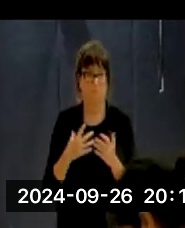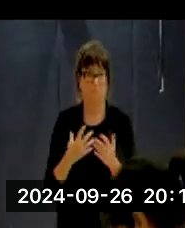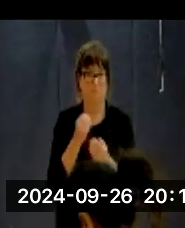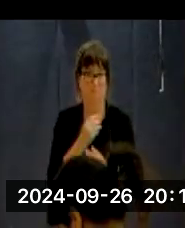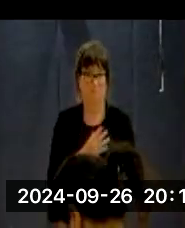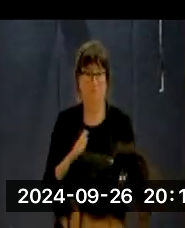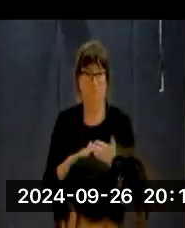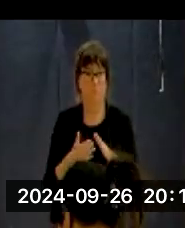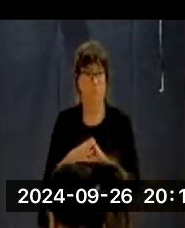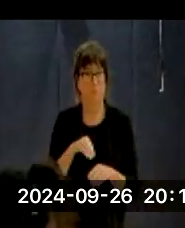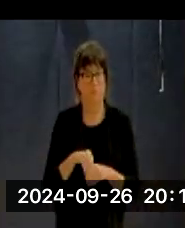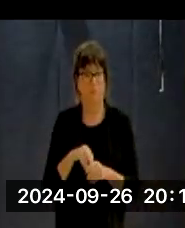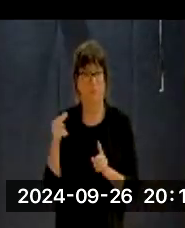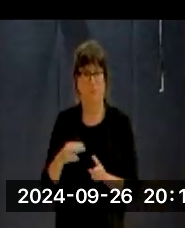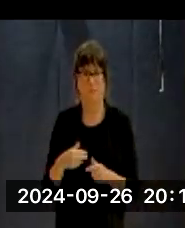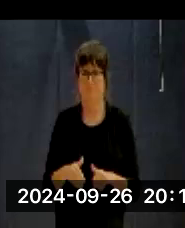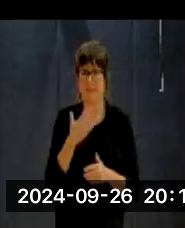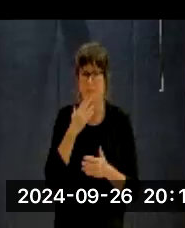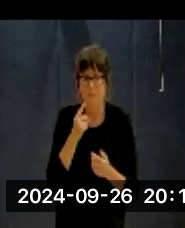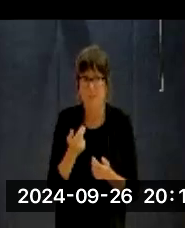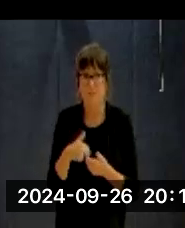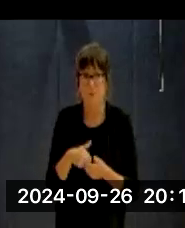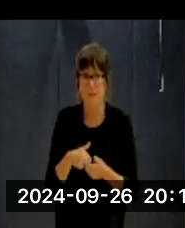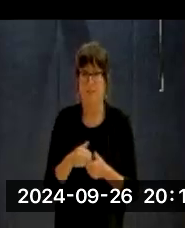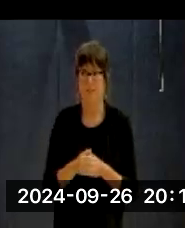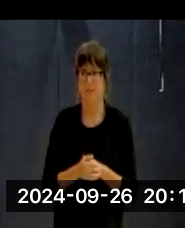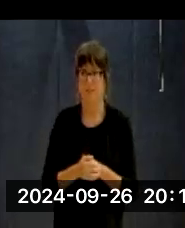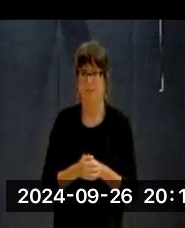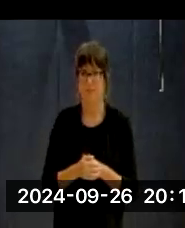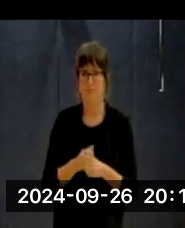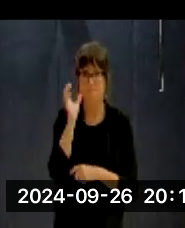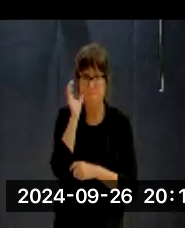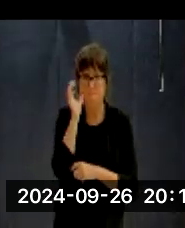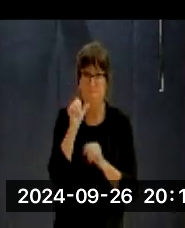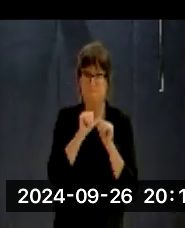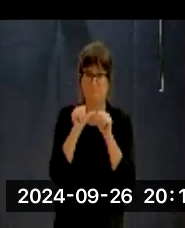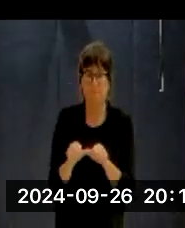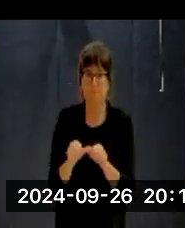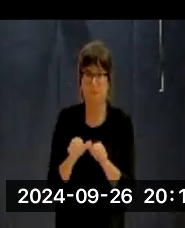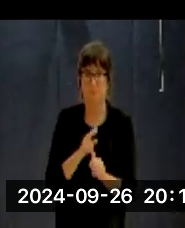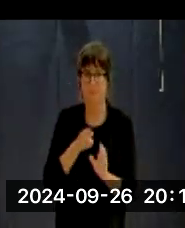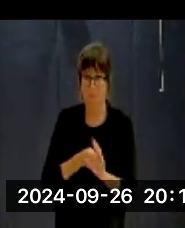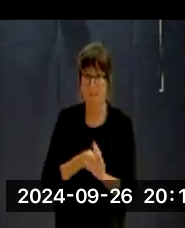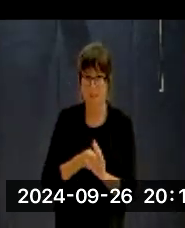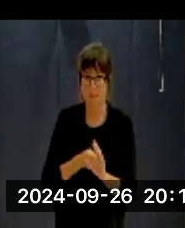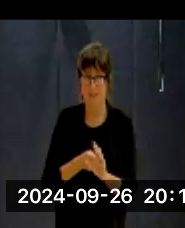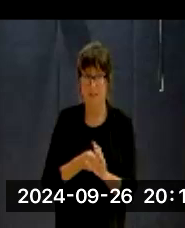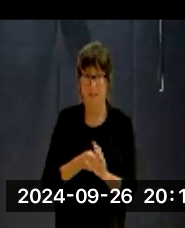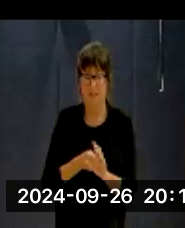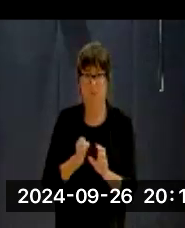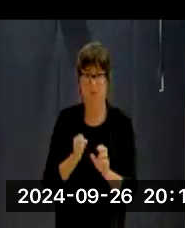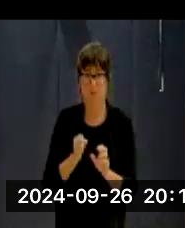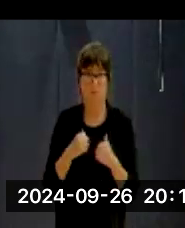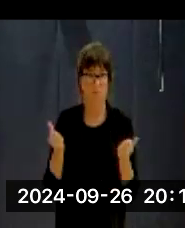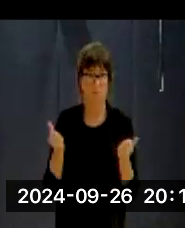engagement perspective, thank you for attending, staying on, and participating and being so vulnerable and sharing